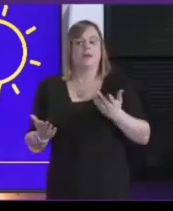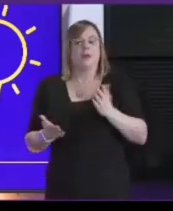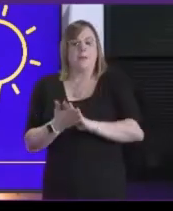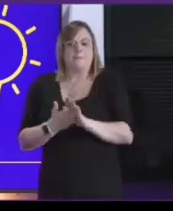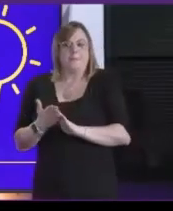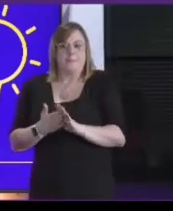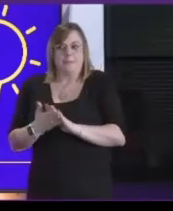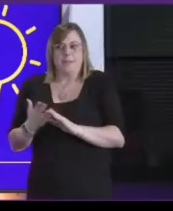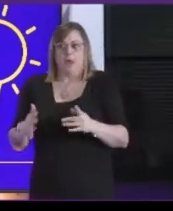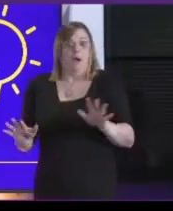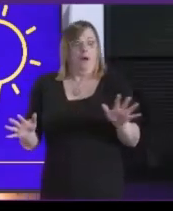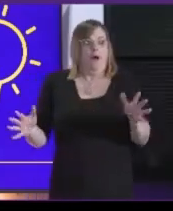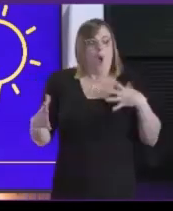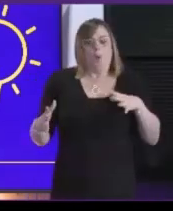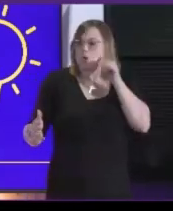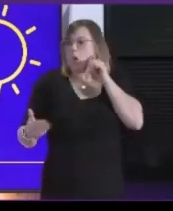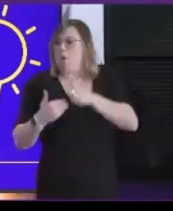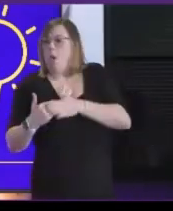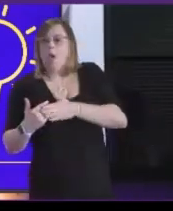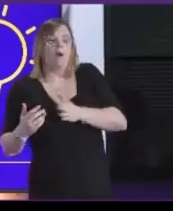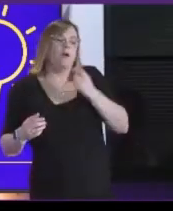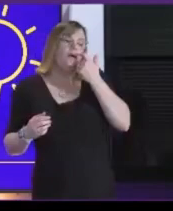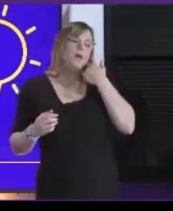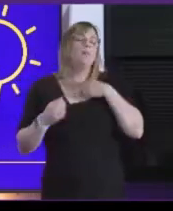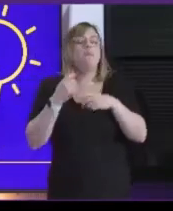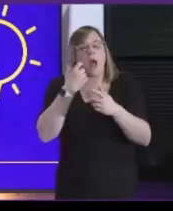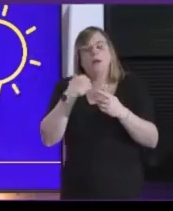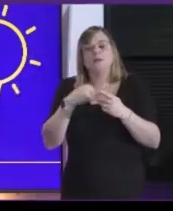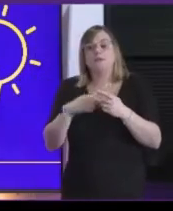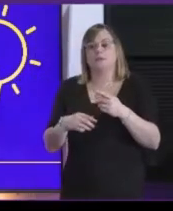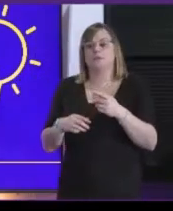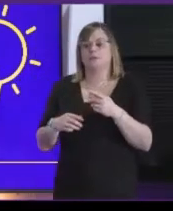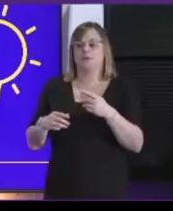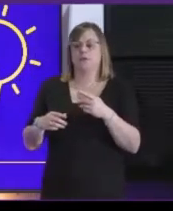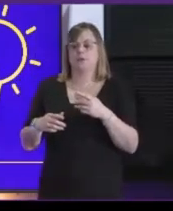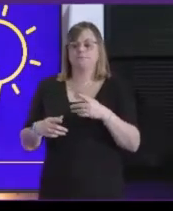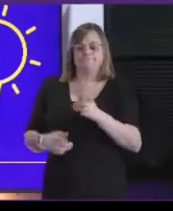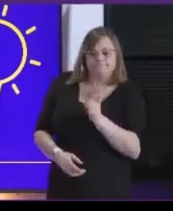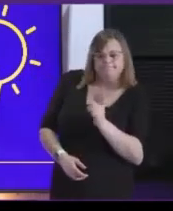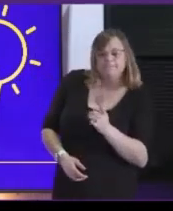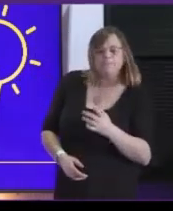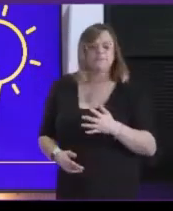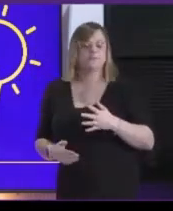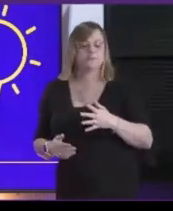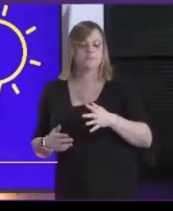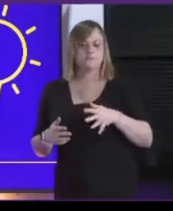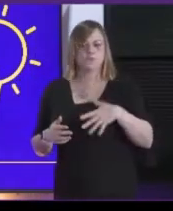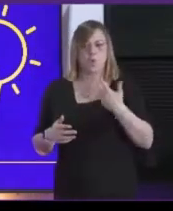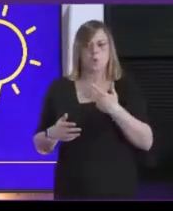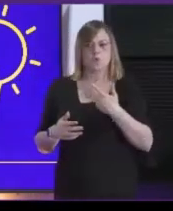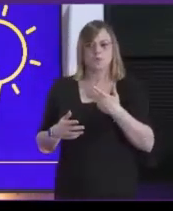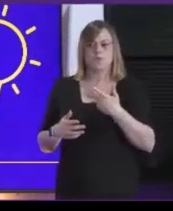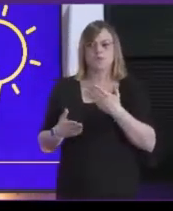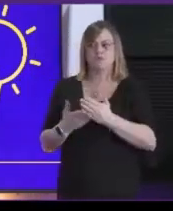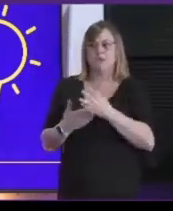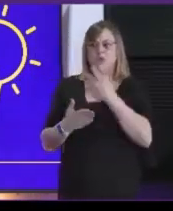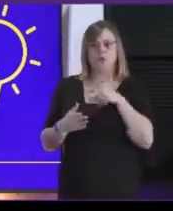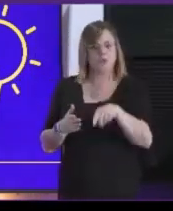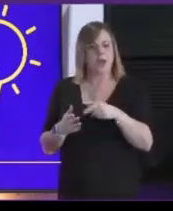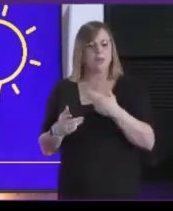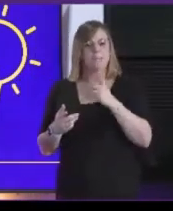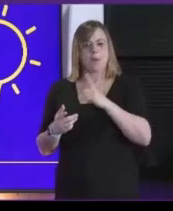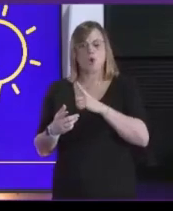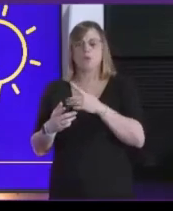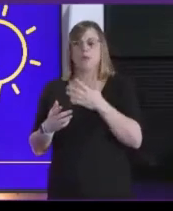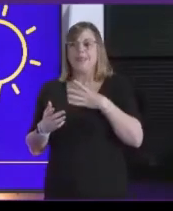to use, because I think the stick also only gets used that far. You know, if they don't understand why and what is to be gained